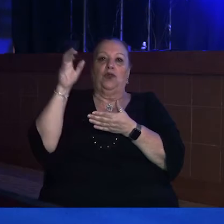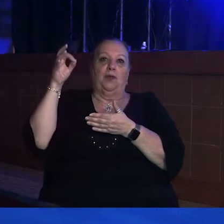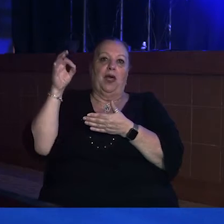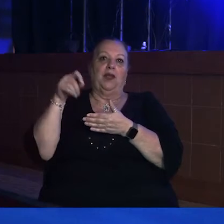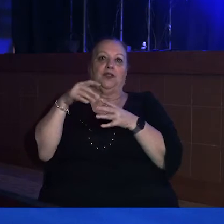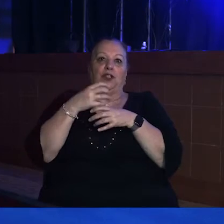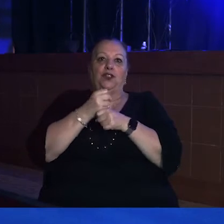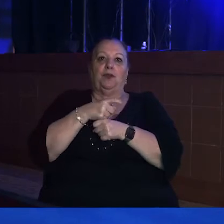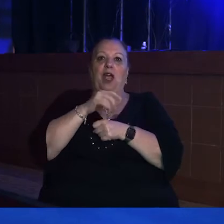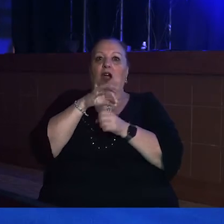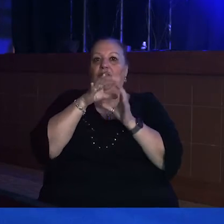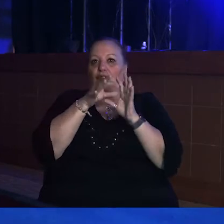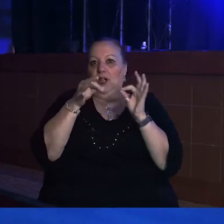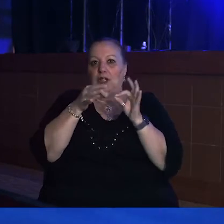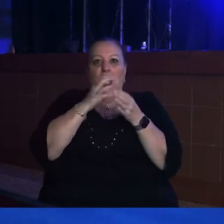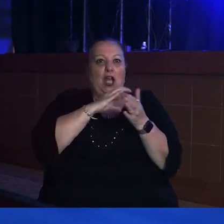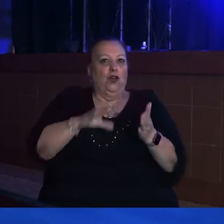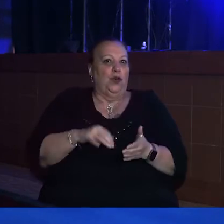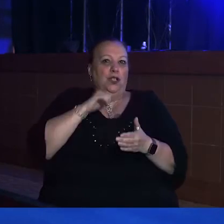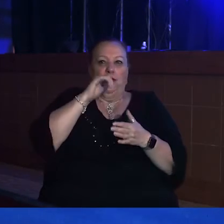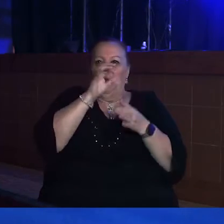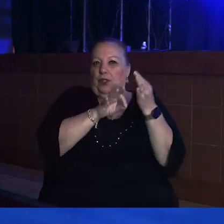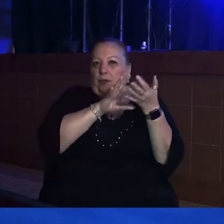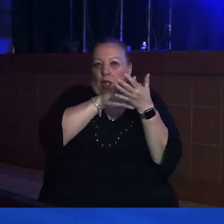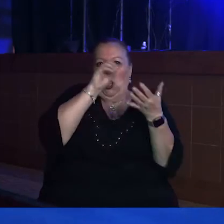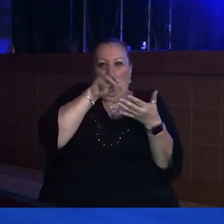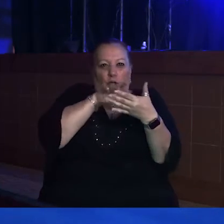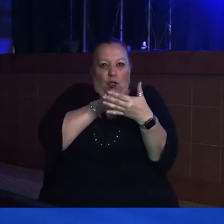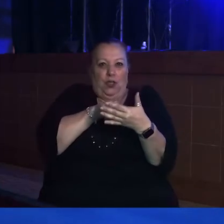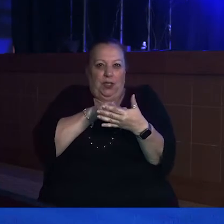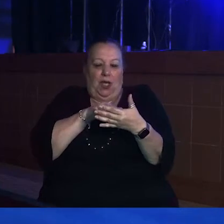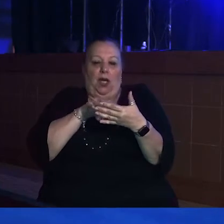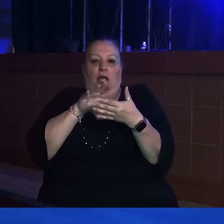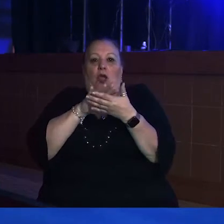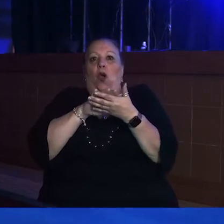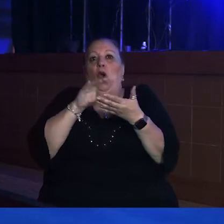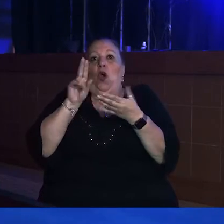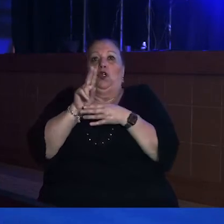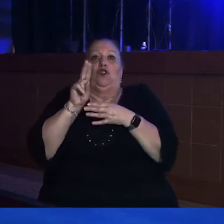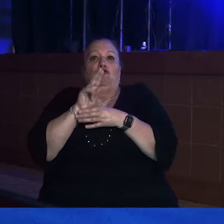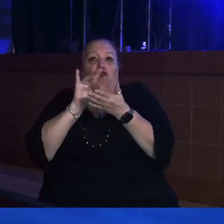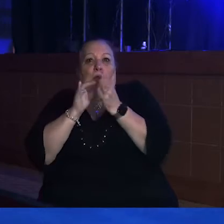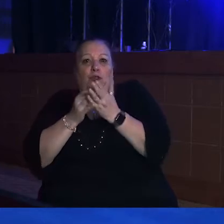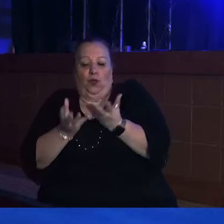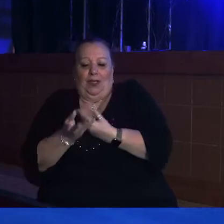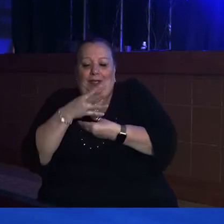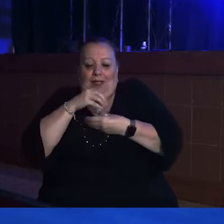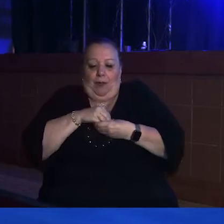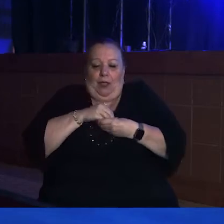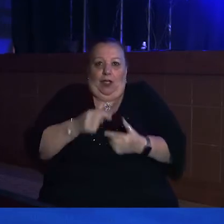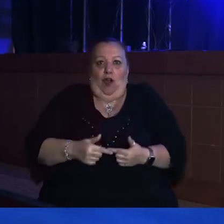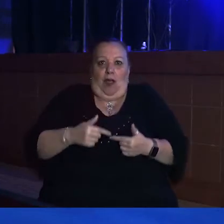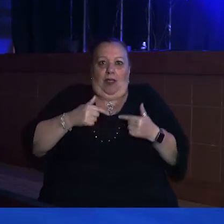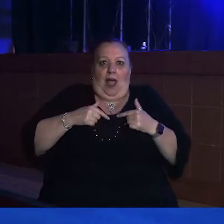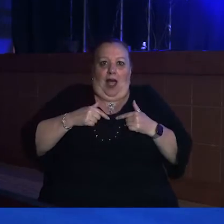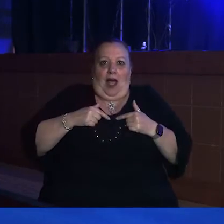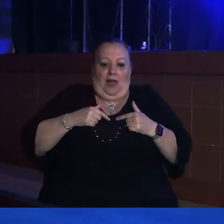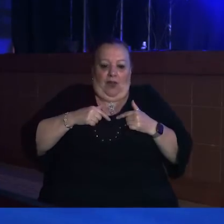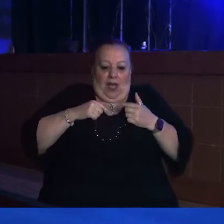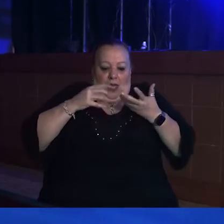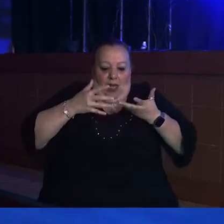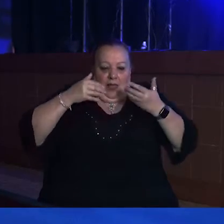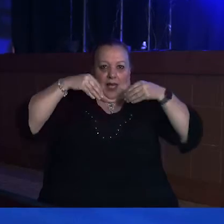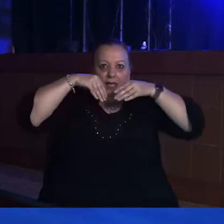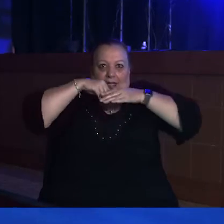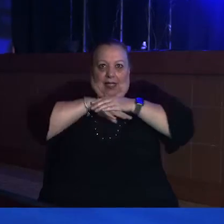simply learn or study or use scripture. We assimilate it, take it into our lives in such a way that it gets metabolized into